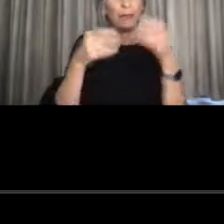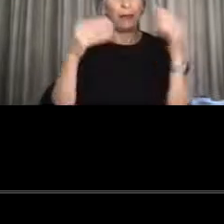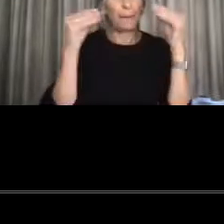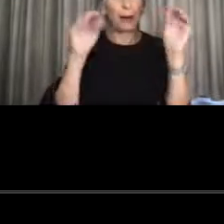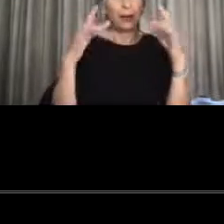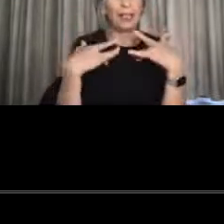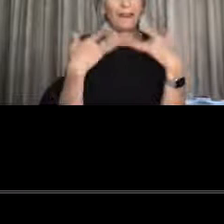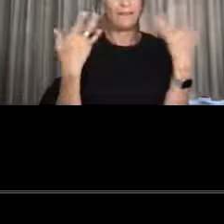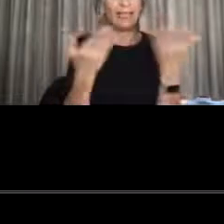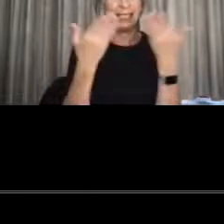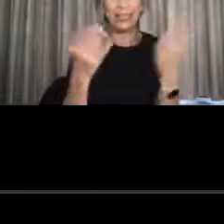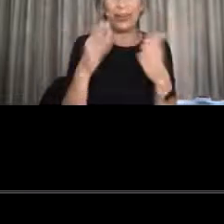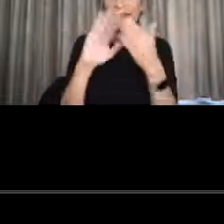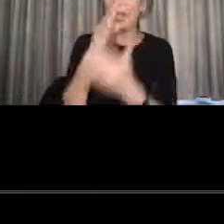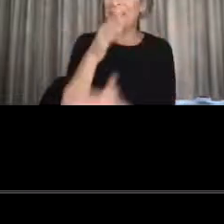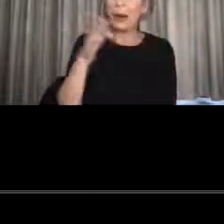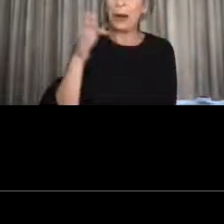Boynton Beach.